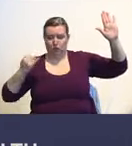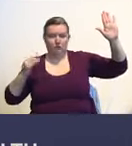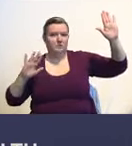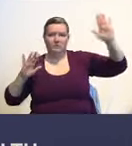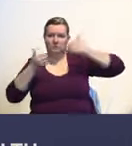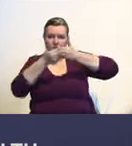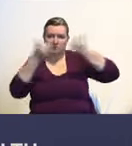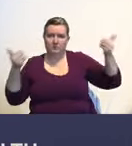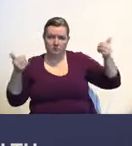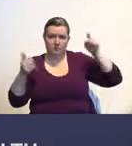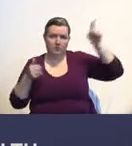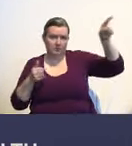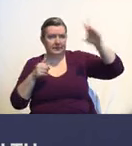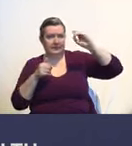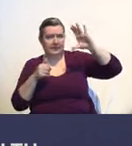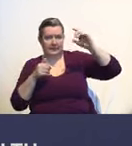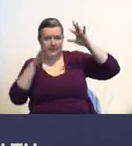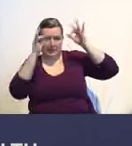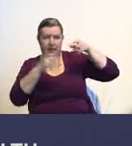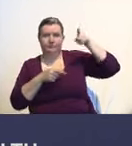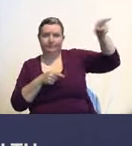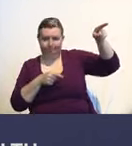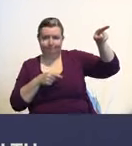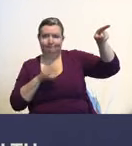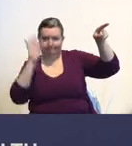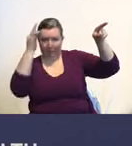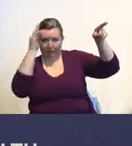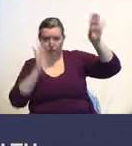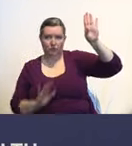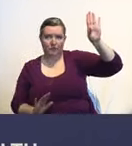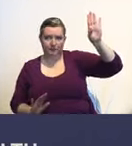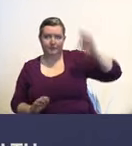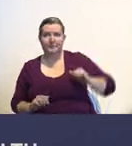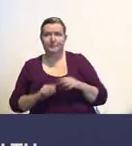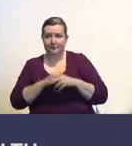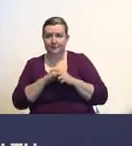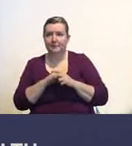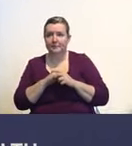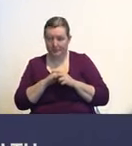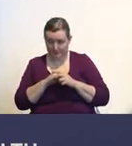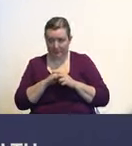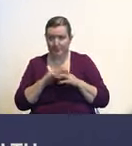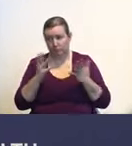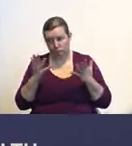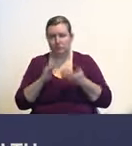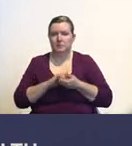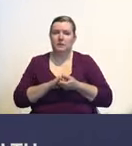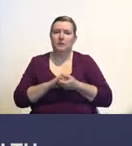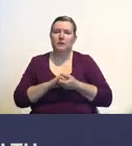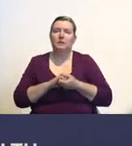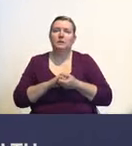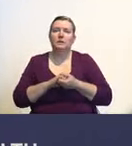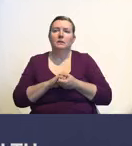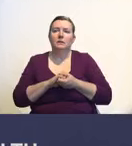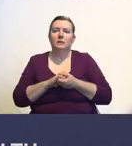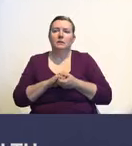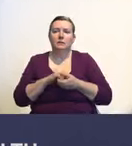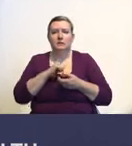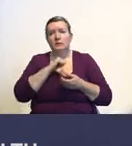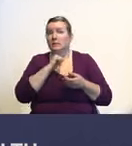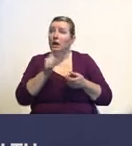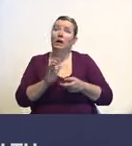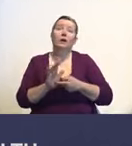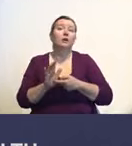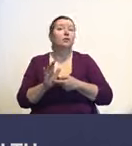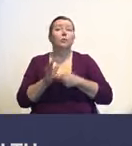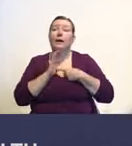would and those are not requirements, in many cases we strongly recommend that